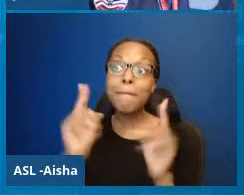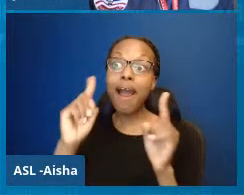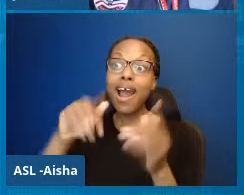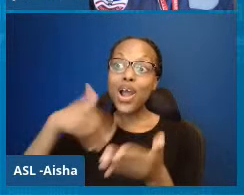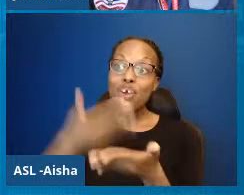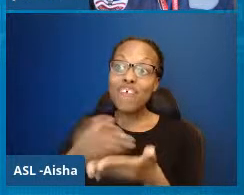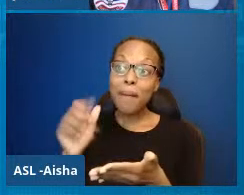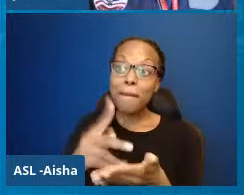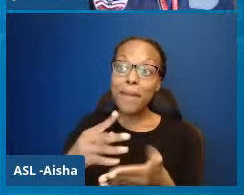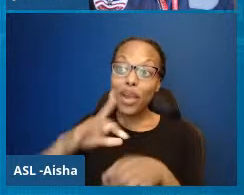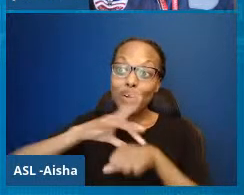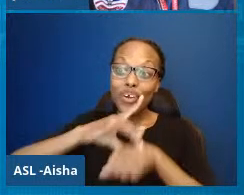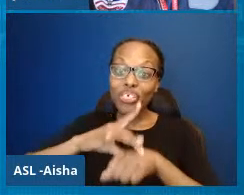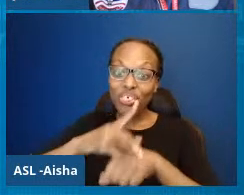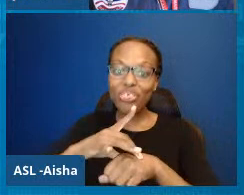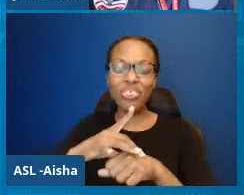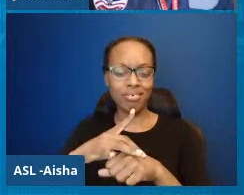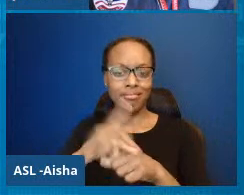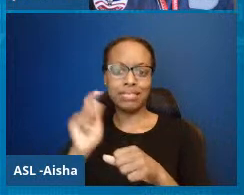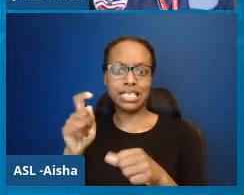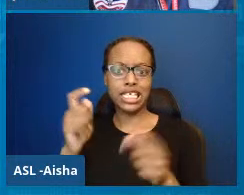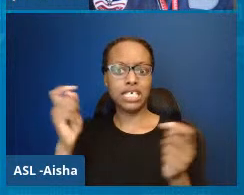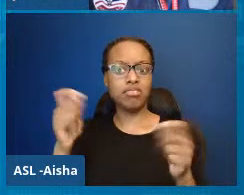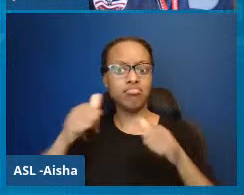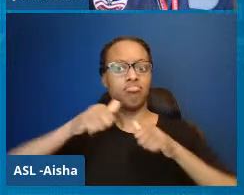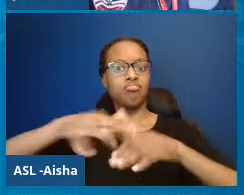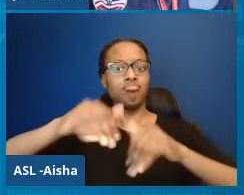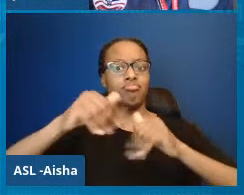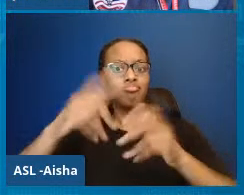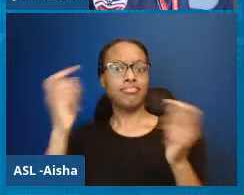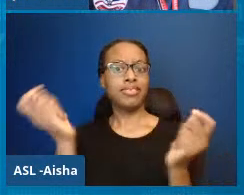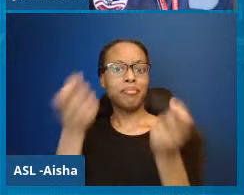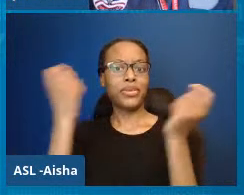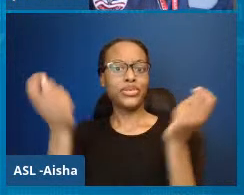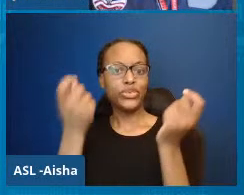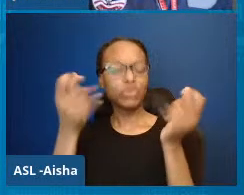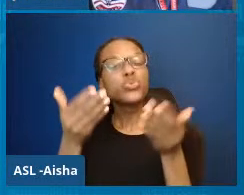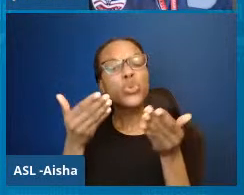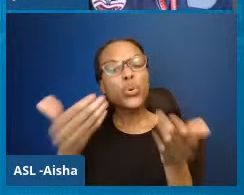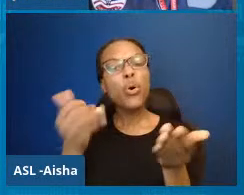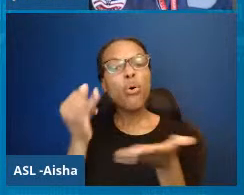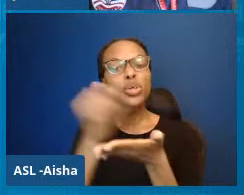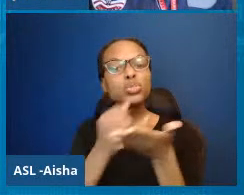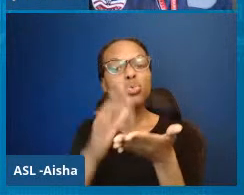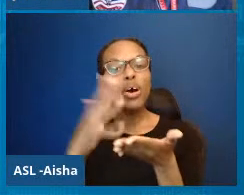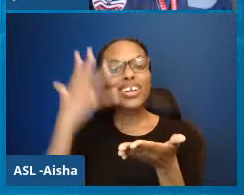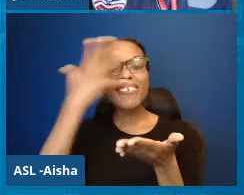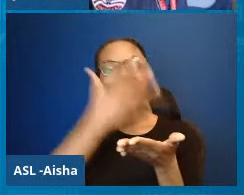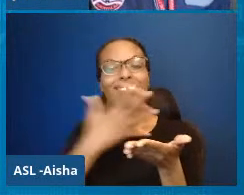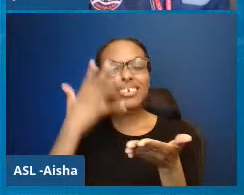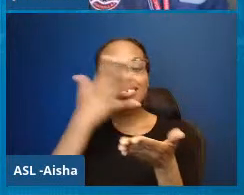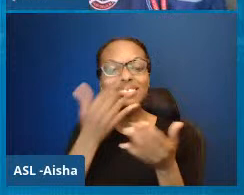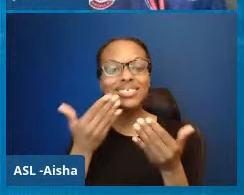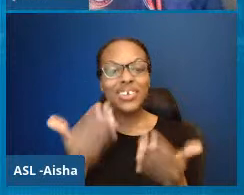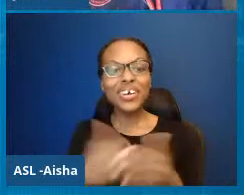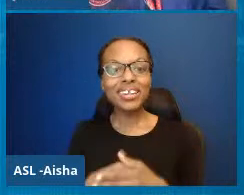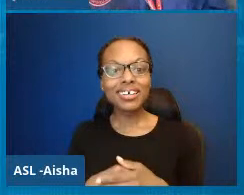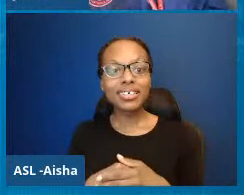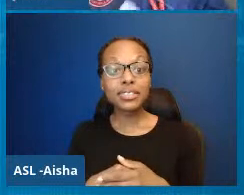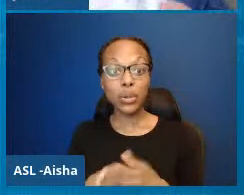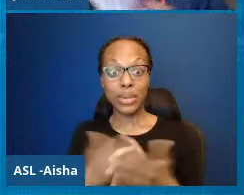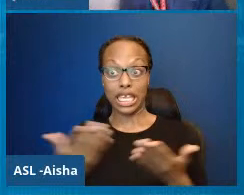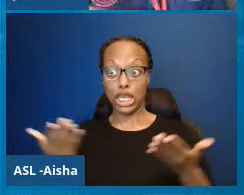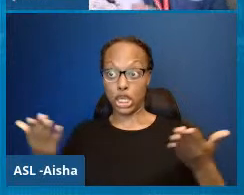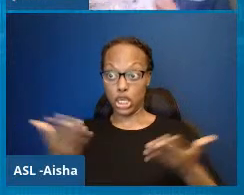Why don't you go ahead and draw yourselves in the back of that car for me? And while you're doing that, I'm going to work with the people here, my huge staff, and we're going to go ahead